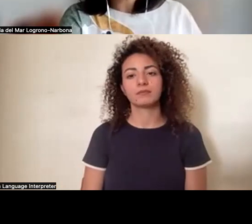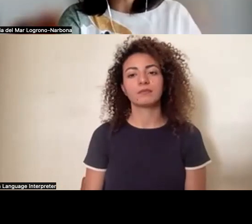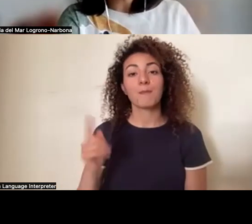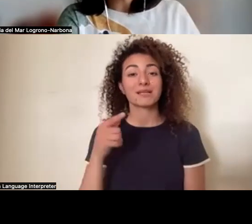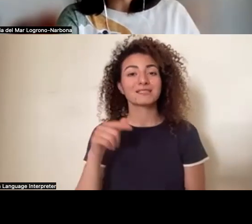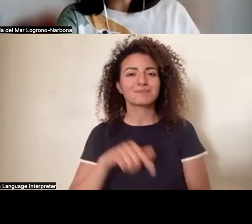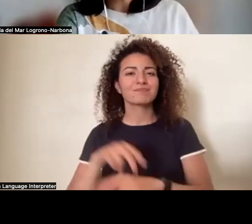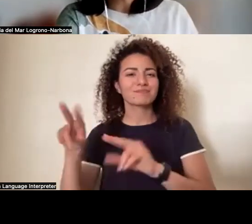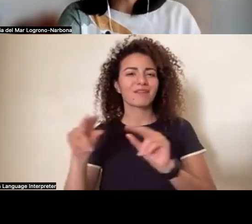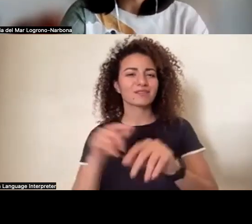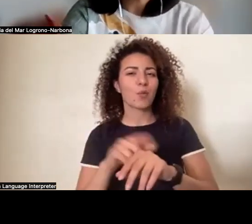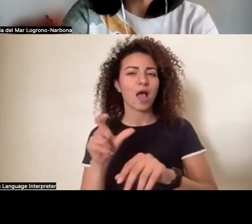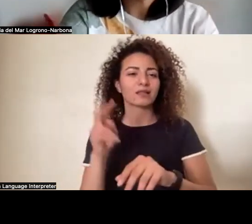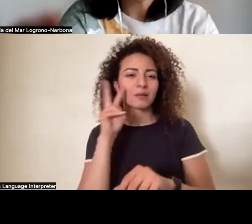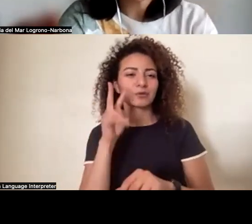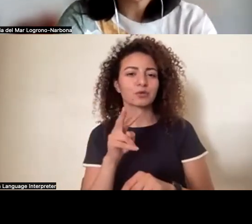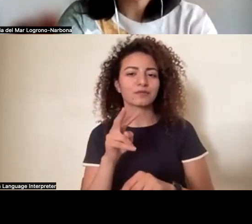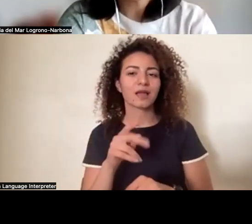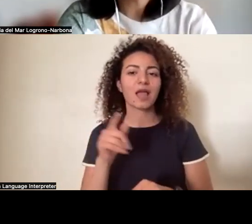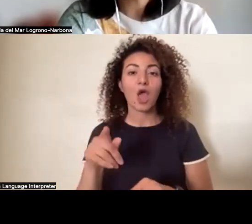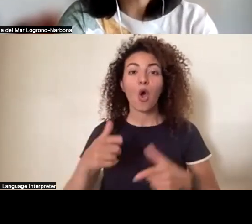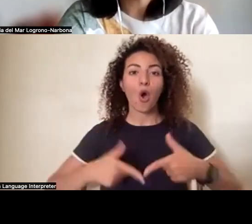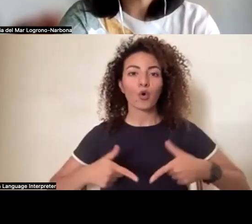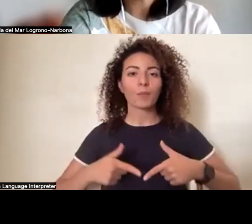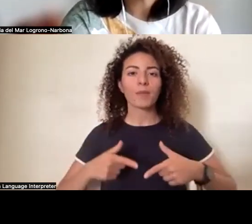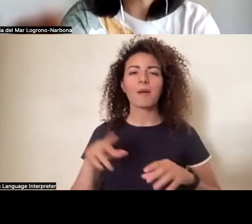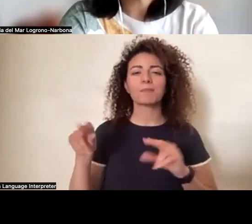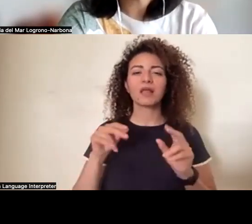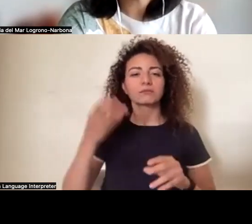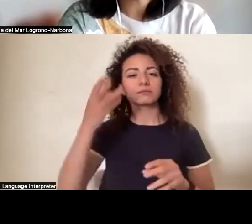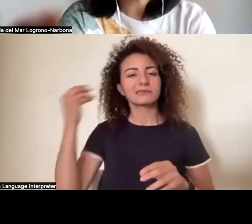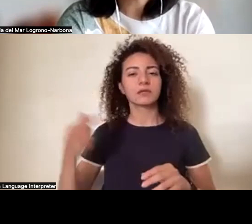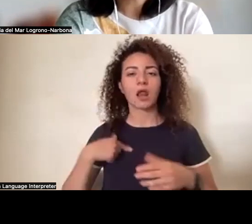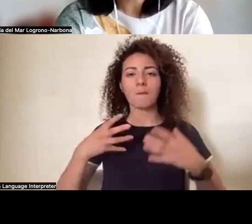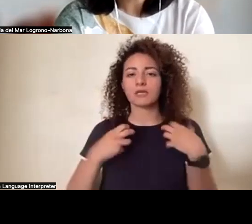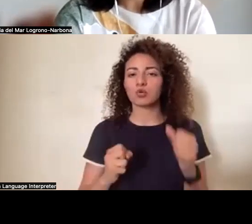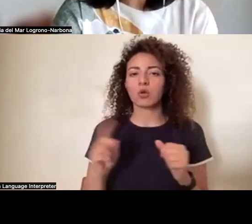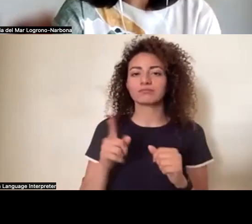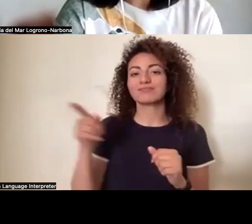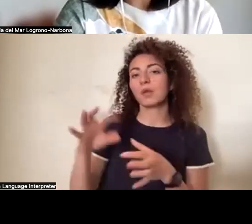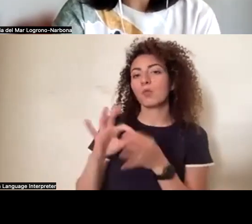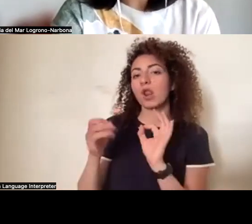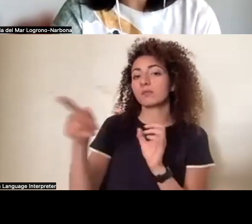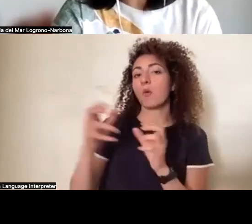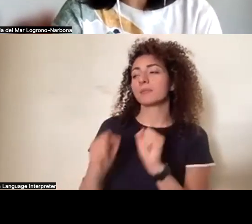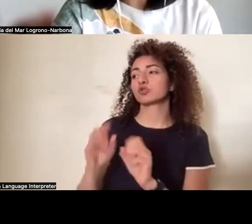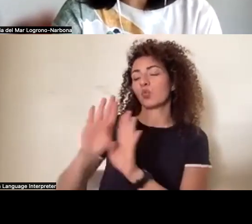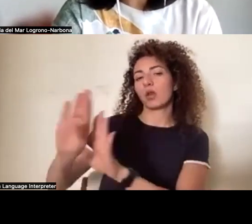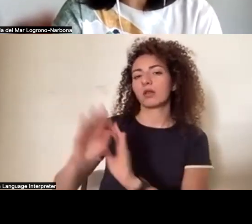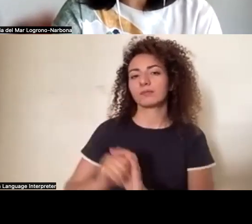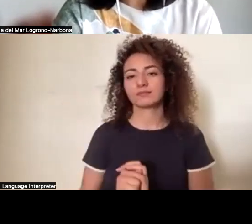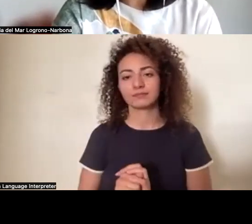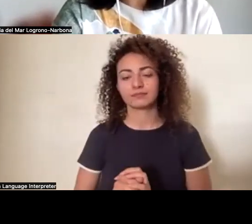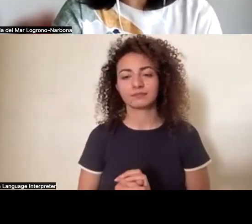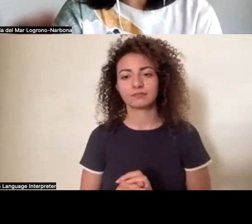same time, it is making the government forget that it is its responsibility to provide this social protection to the